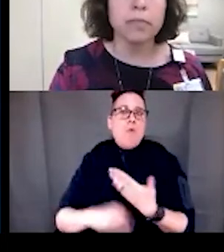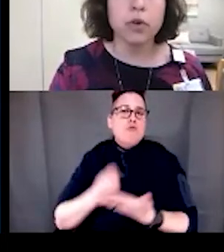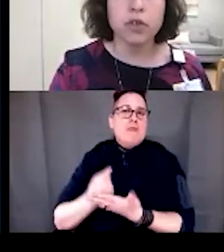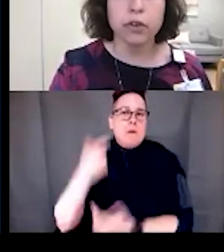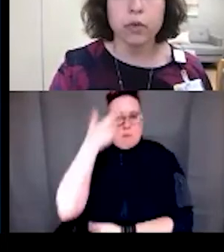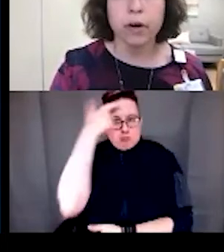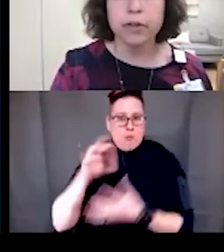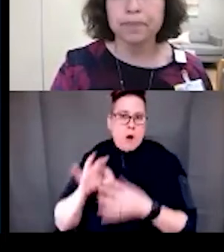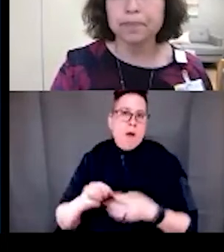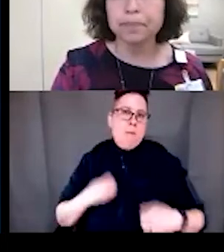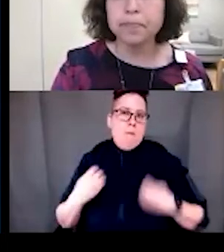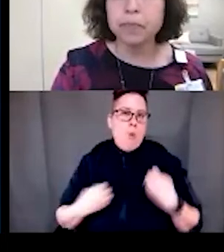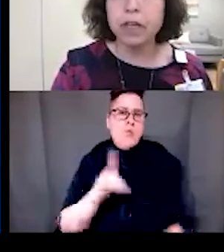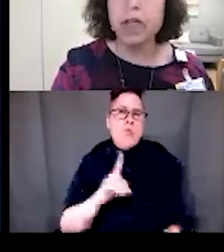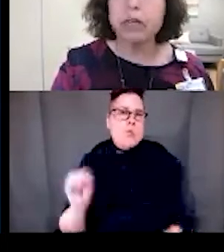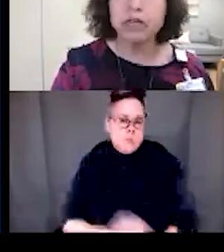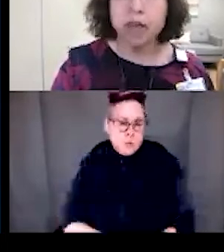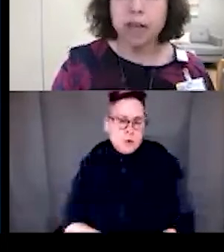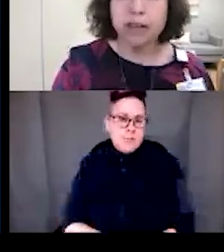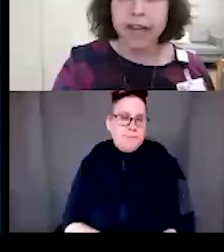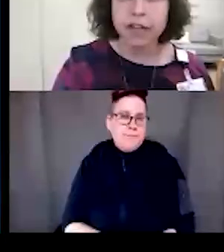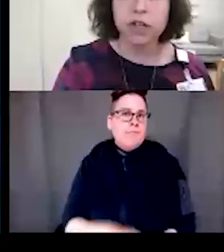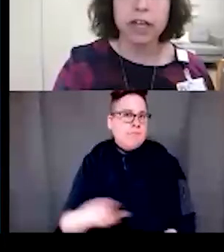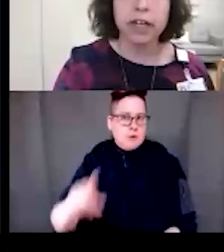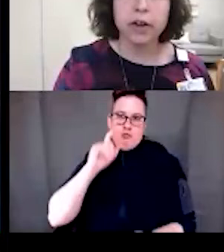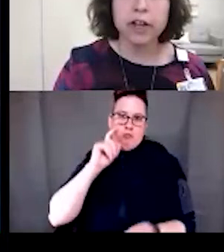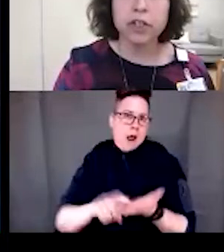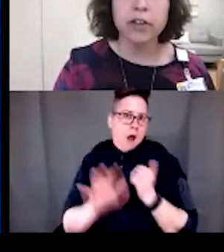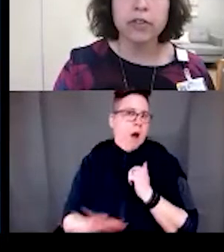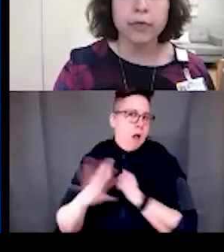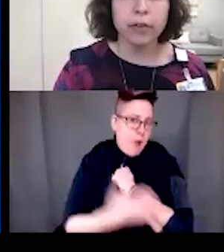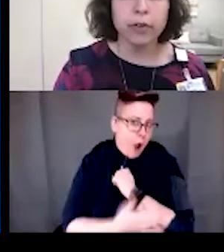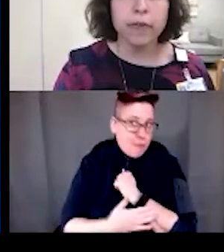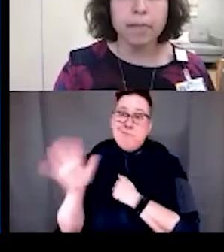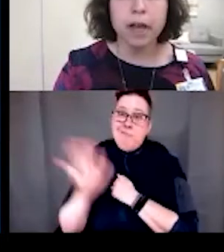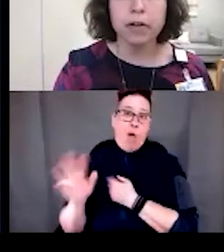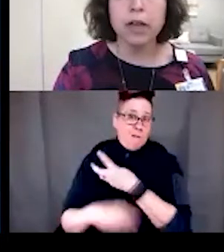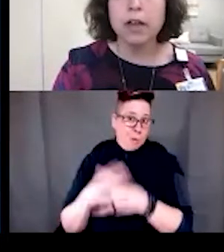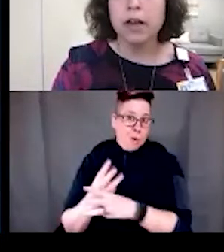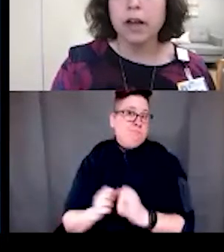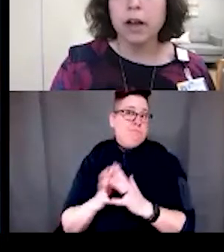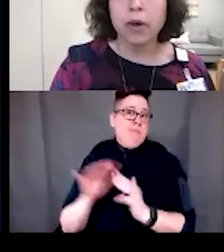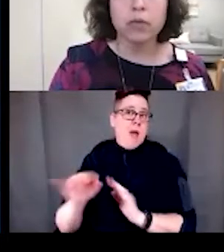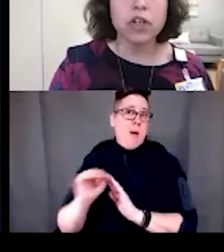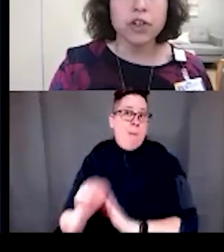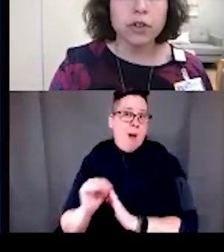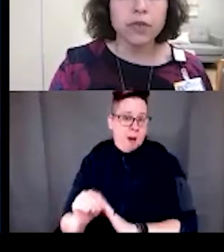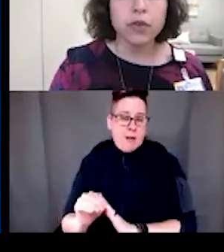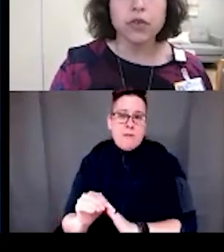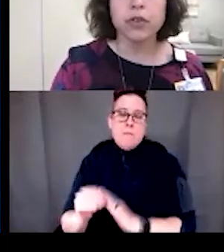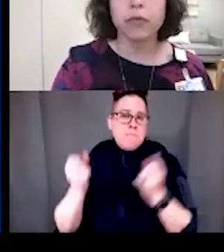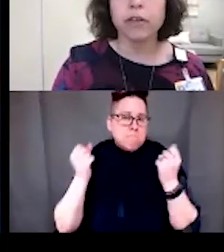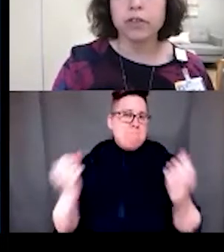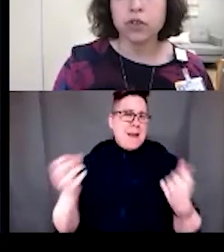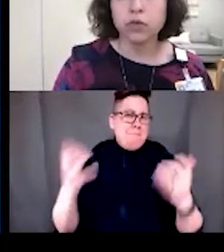trauma-related emotional disorders. She's recognized nationally and internationally as the founder of that model, around which hundreds of